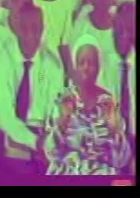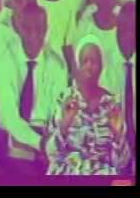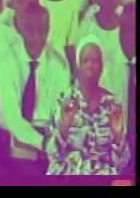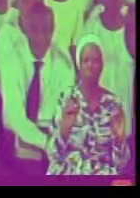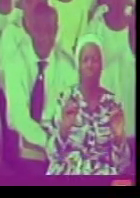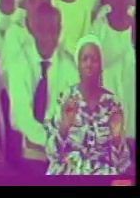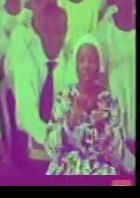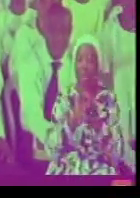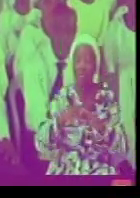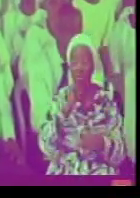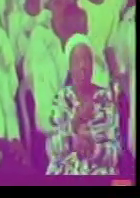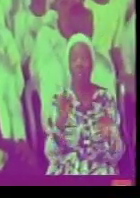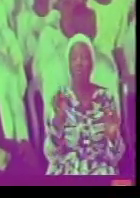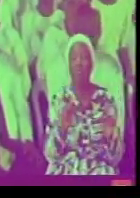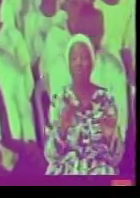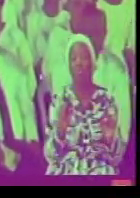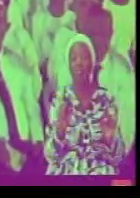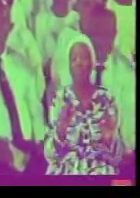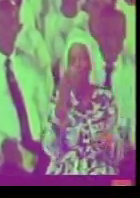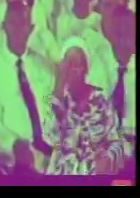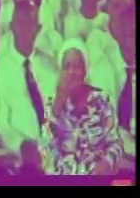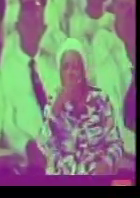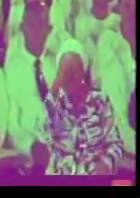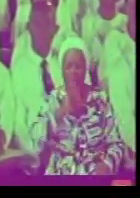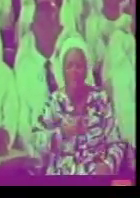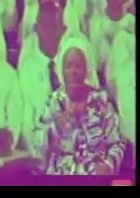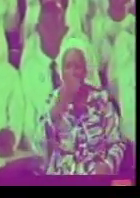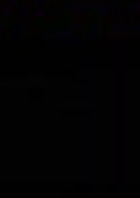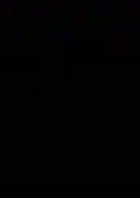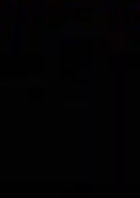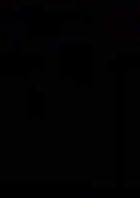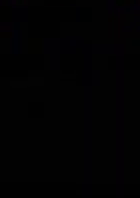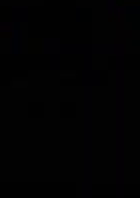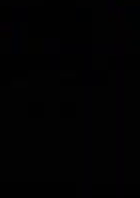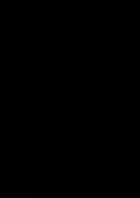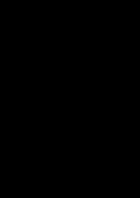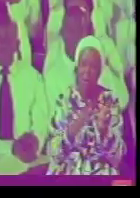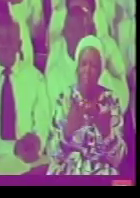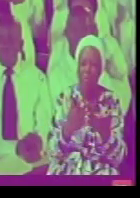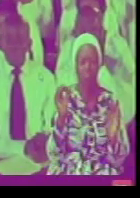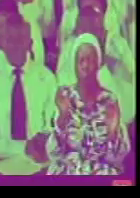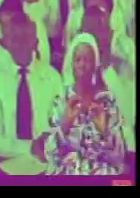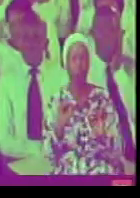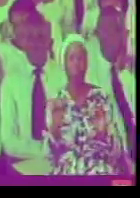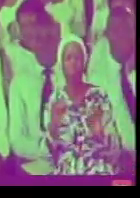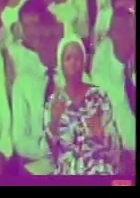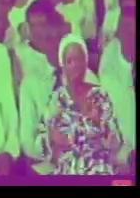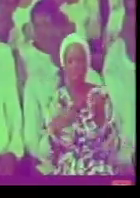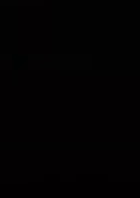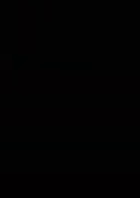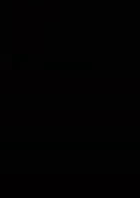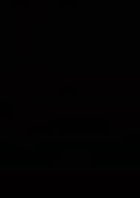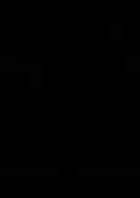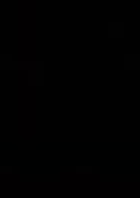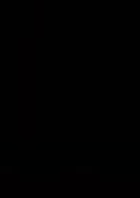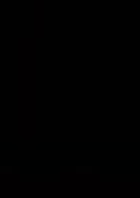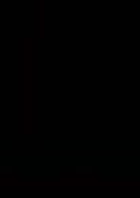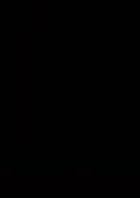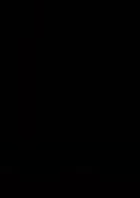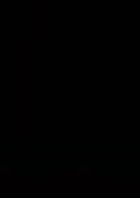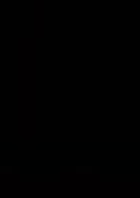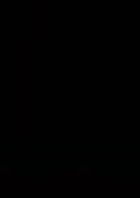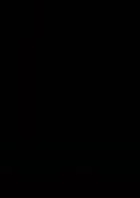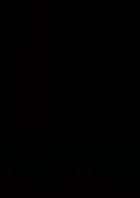Because I'm a preacher, that doesn't save. Why? Because I know a bit of the Bible, that